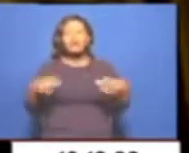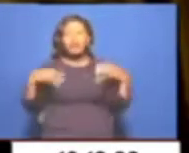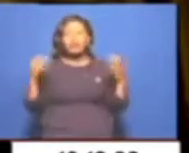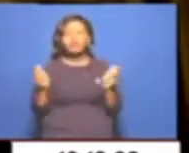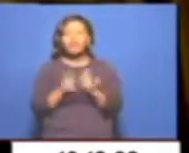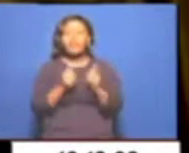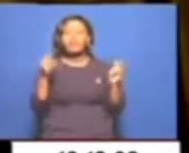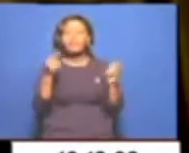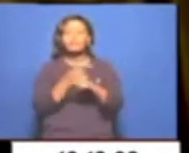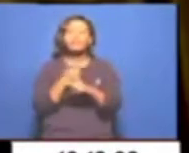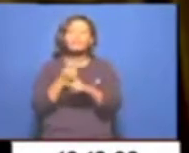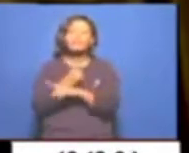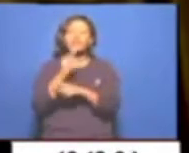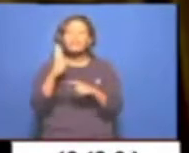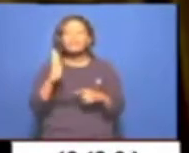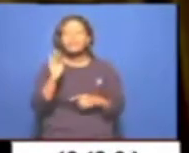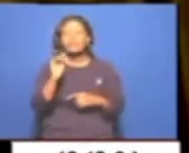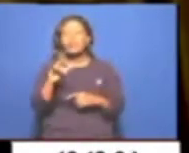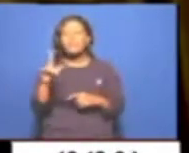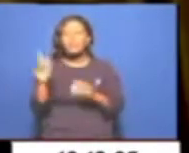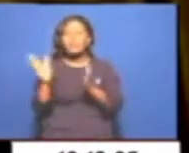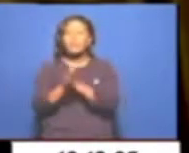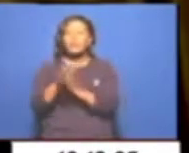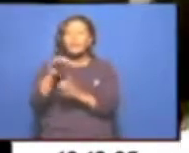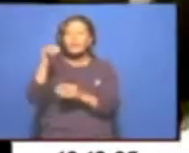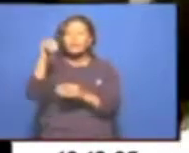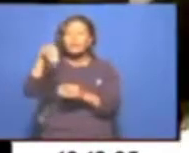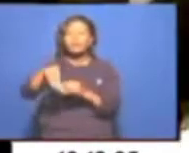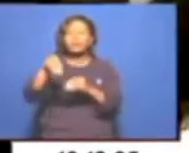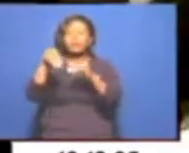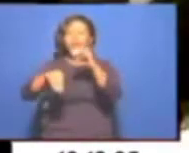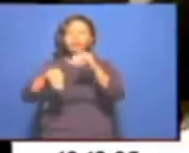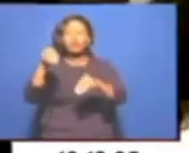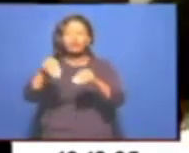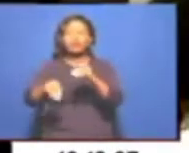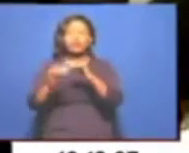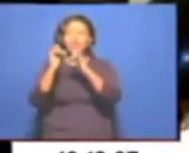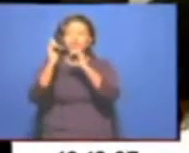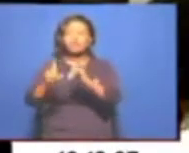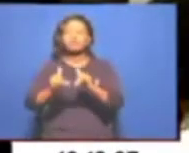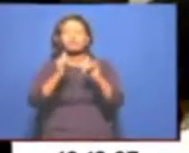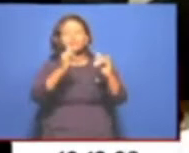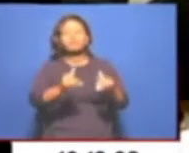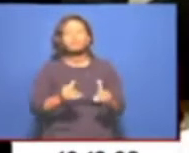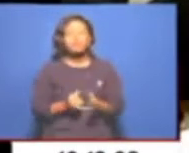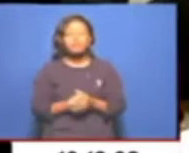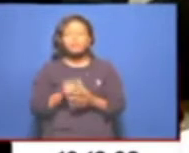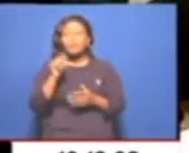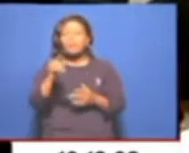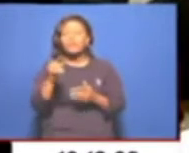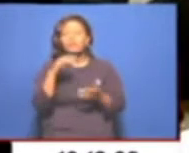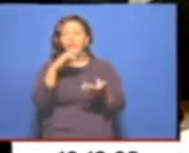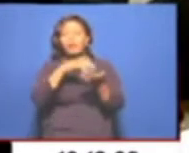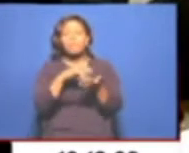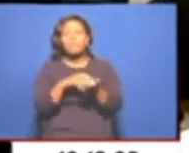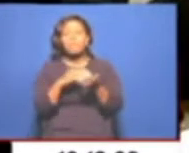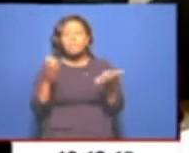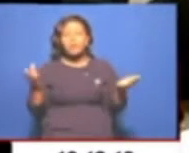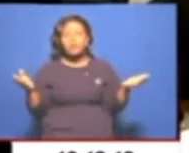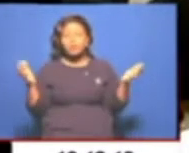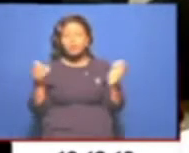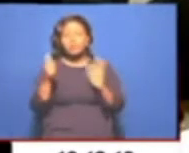ballot paper for each bill, and we vote individually for each bill. That is basically the position in